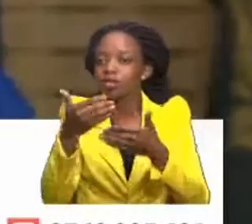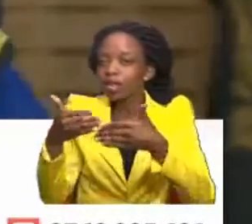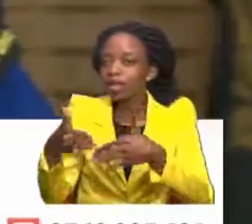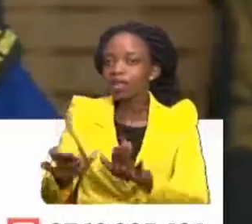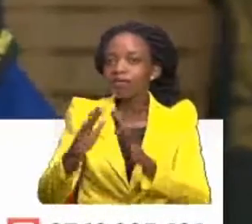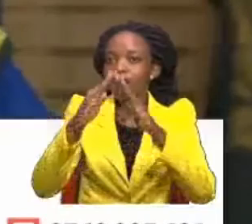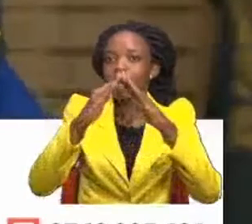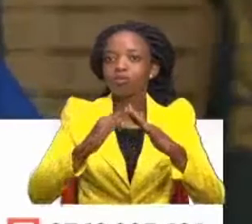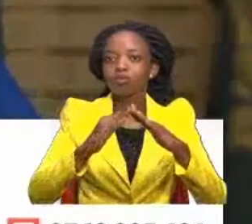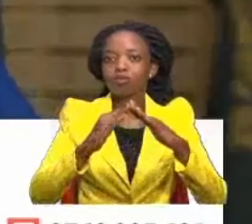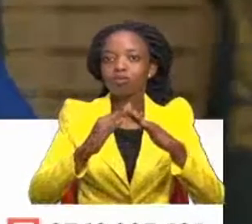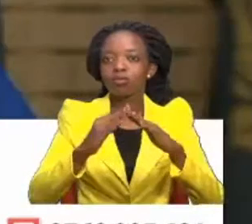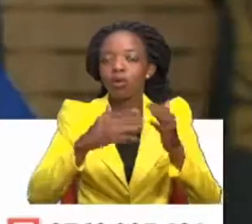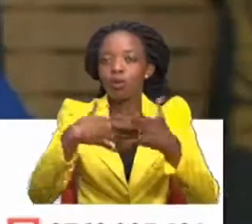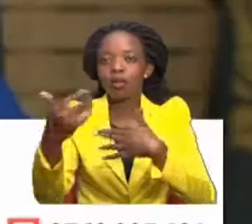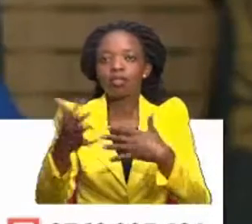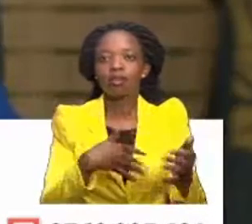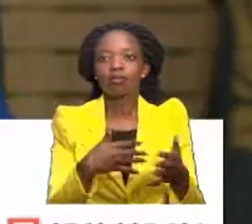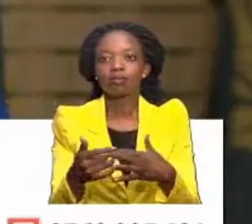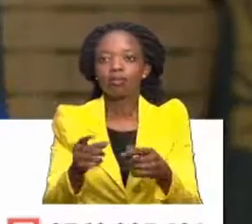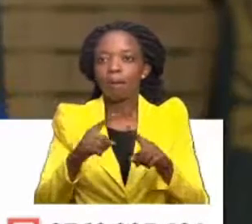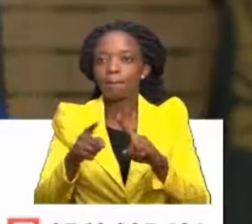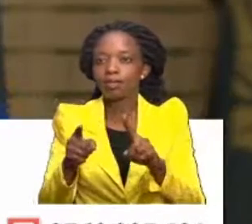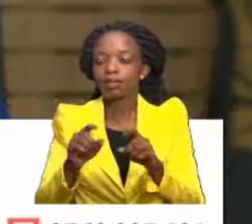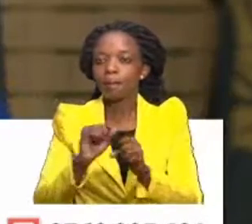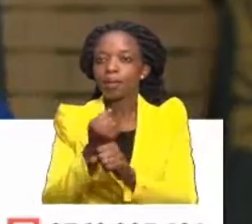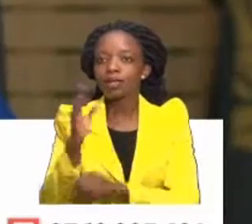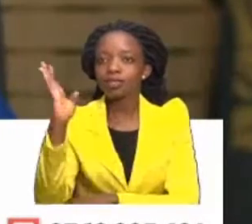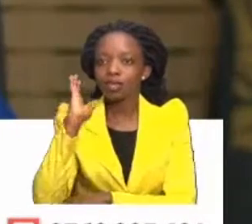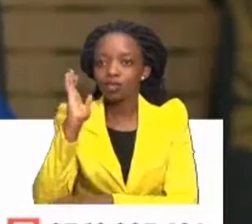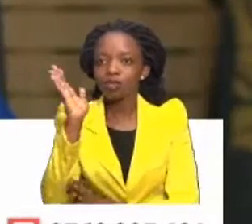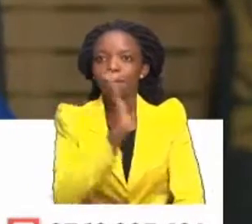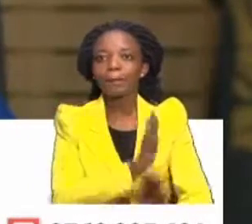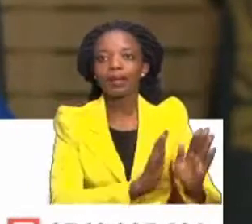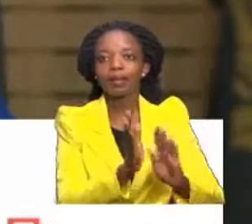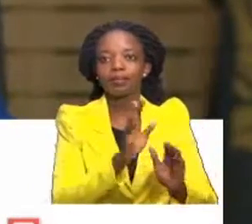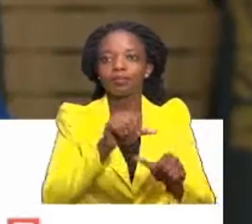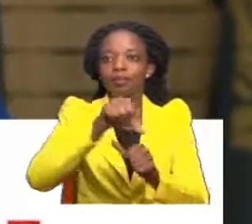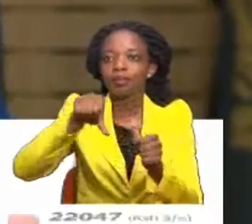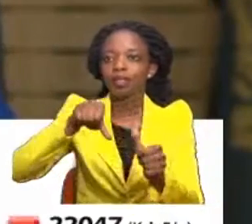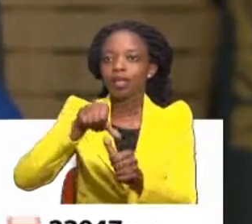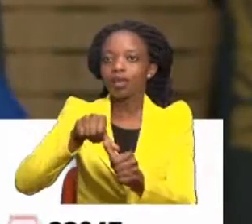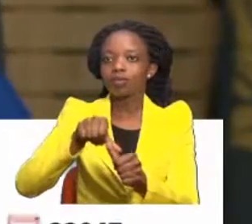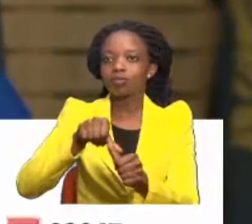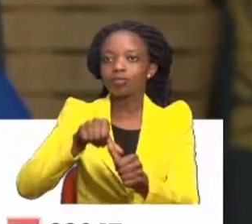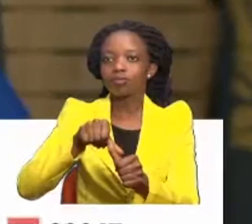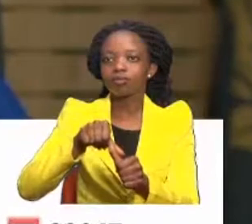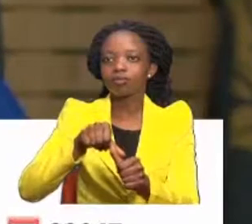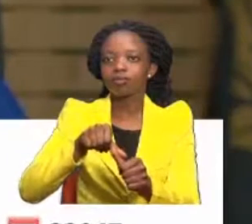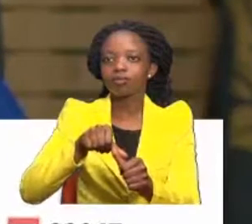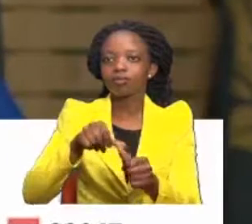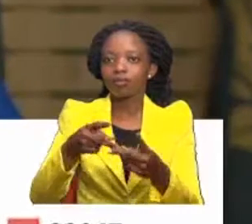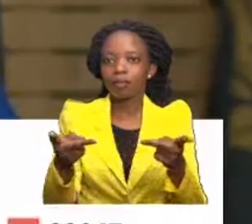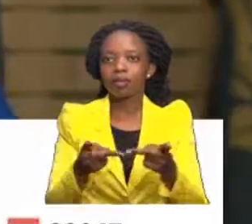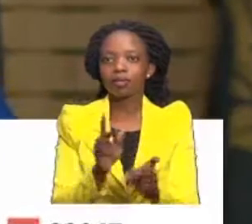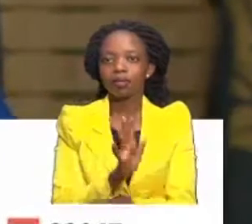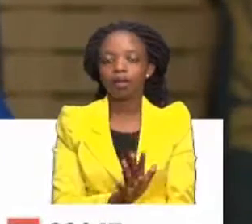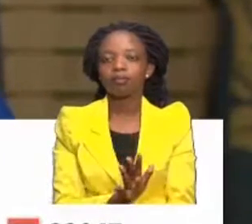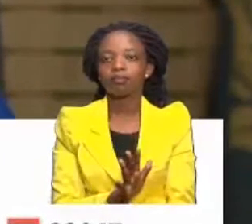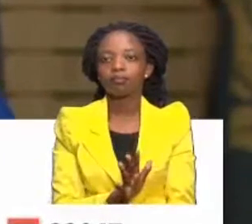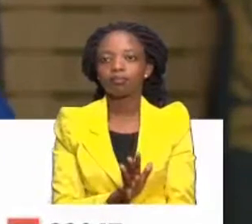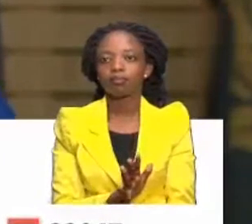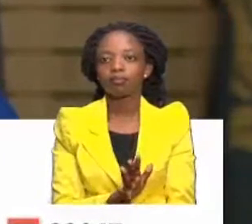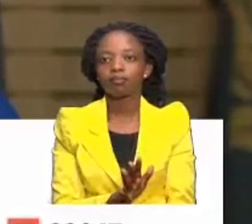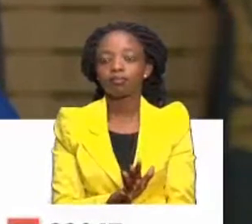houses unattended, but instead make security arrangements around or within their premises.